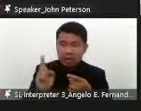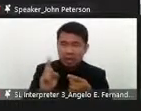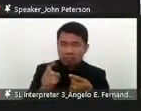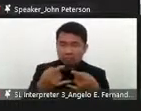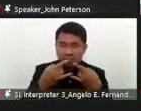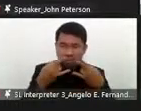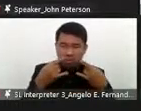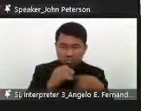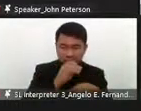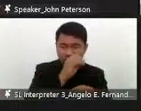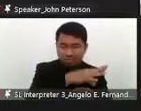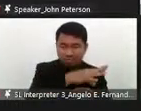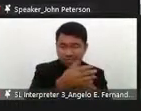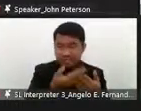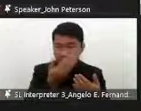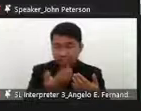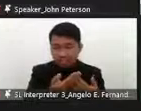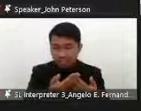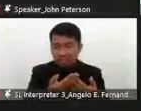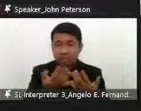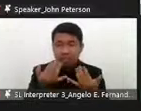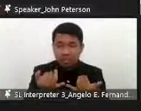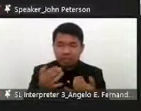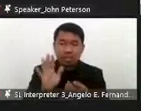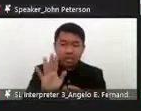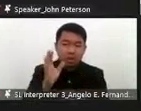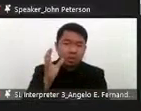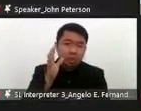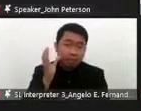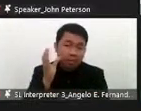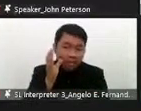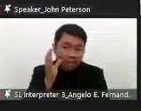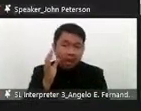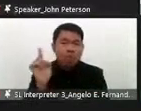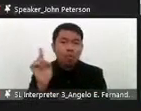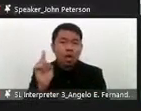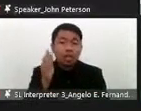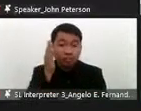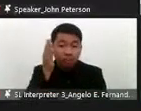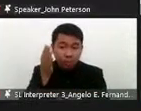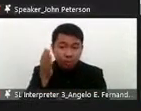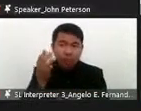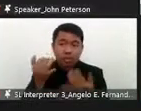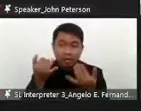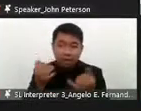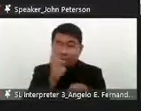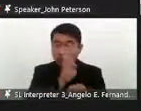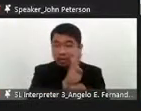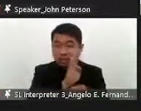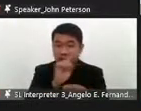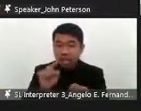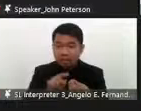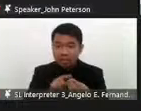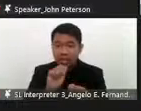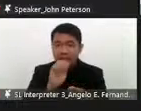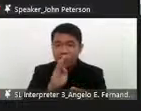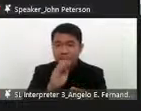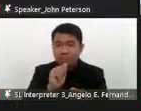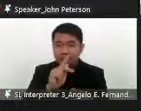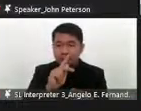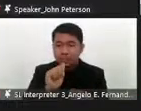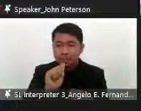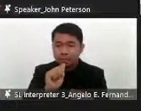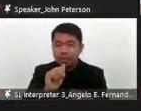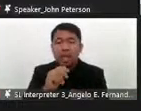non-medical use. So to Ms. Camille, what do you think is the future of the abaca industry? when a lot of Filipinos are trying to switch